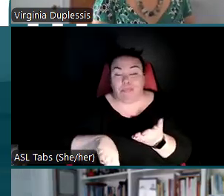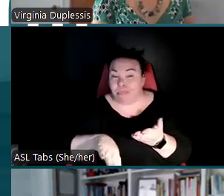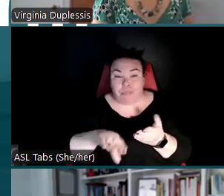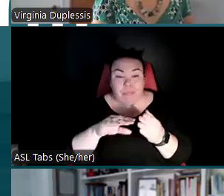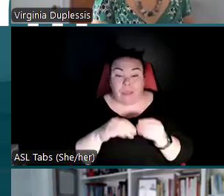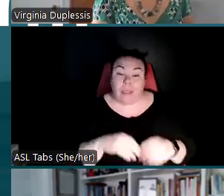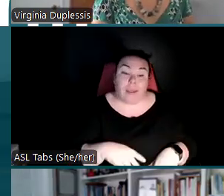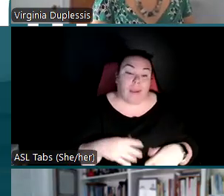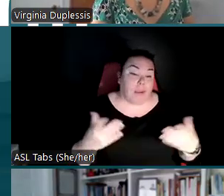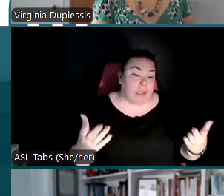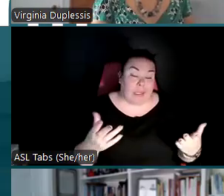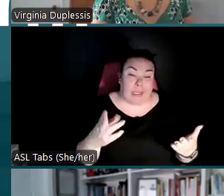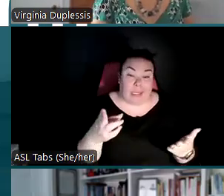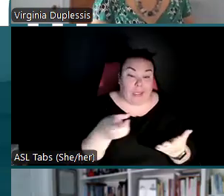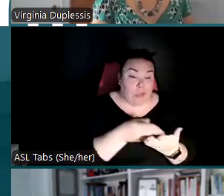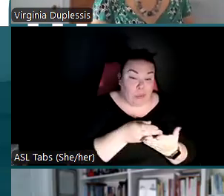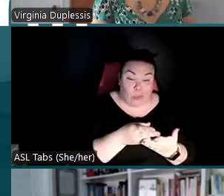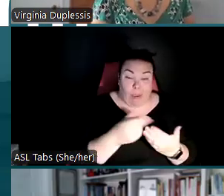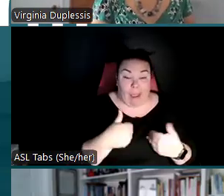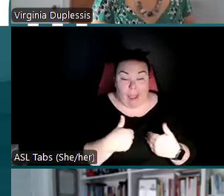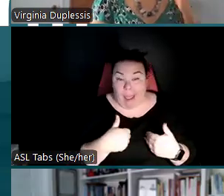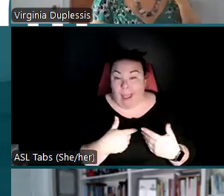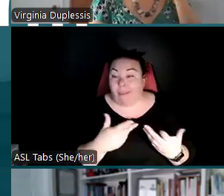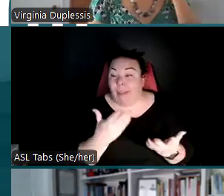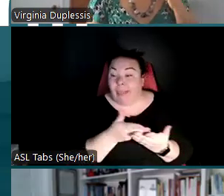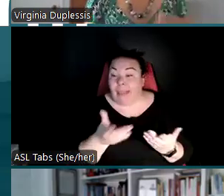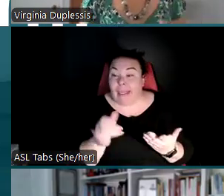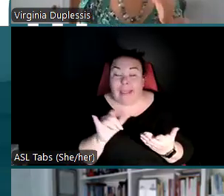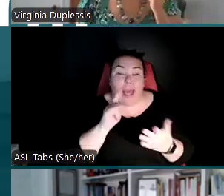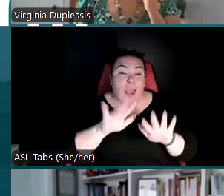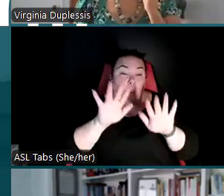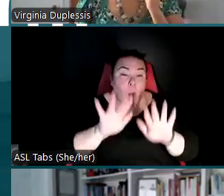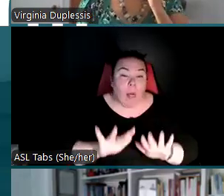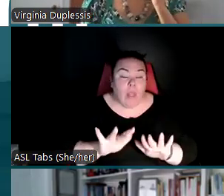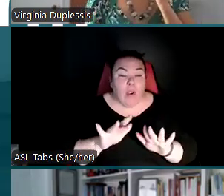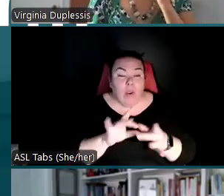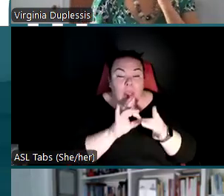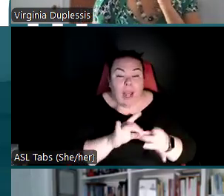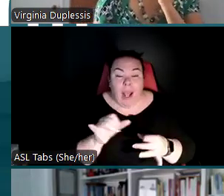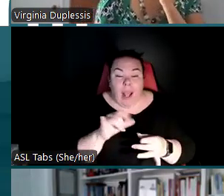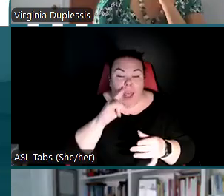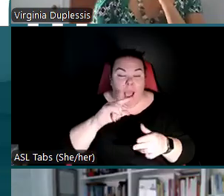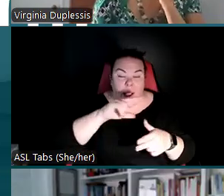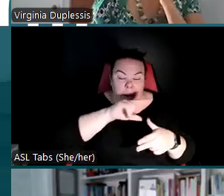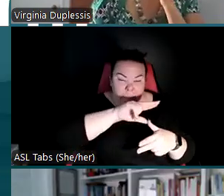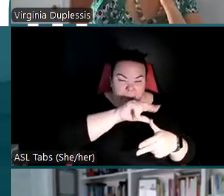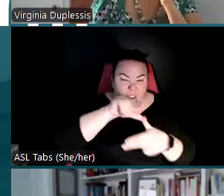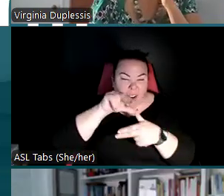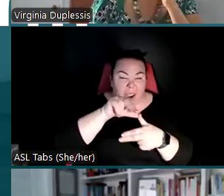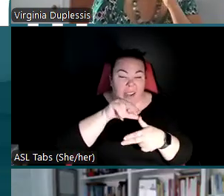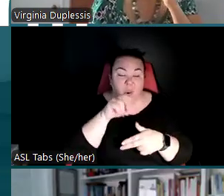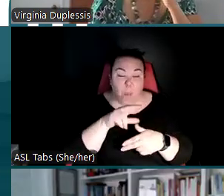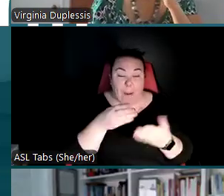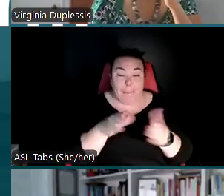whether we're talking about natural disasters like hurricanes or public health emergencies like the COVID pandemic. And of